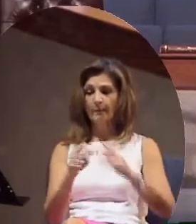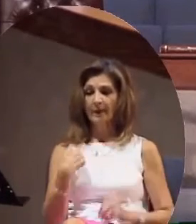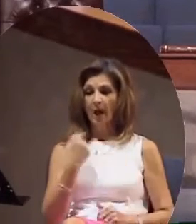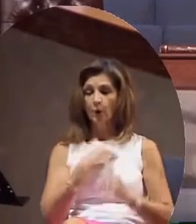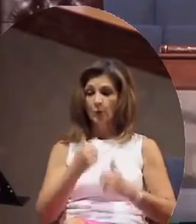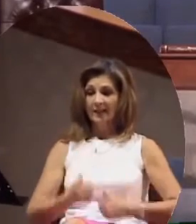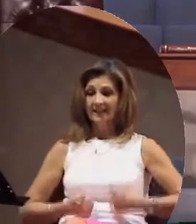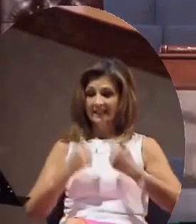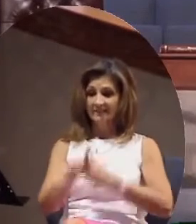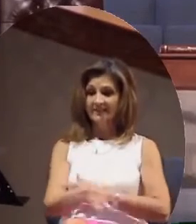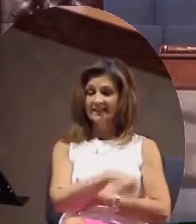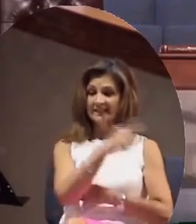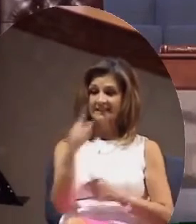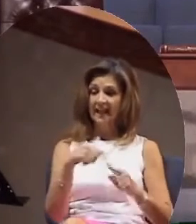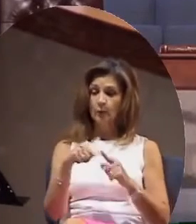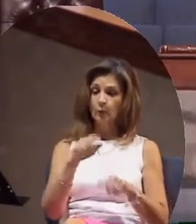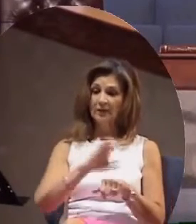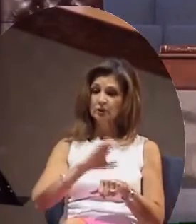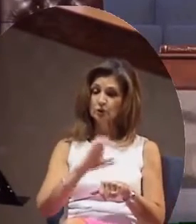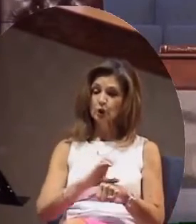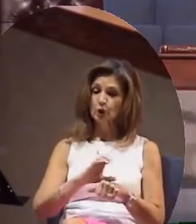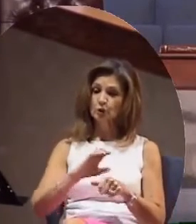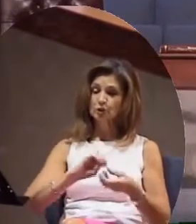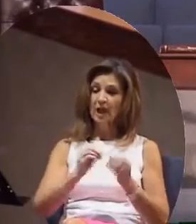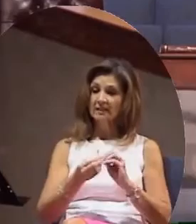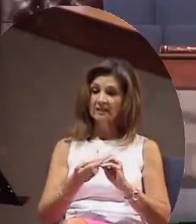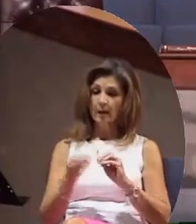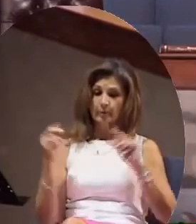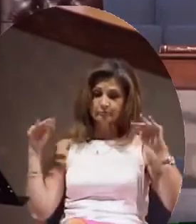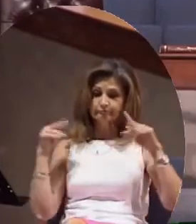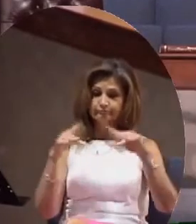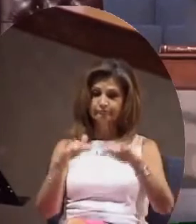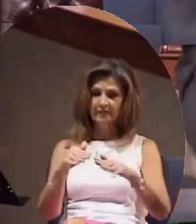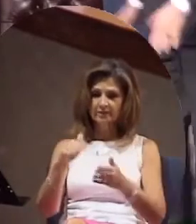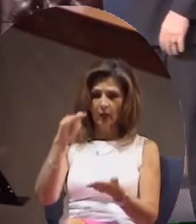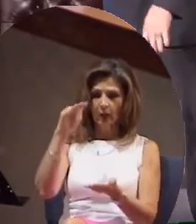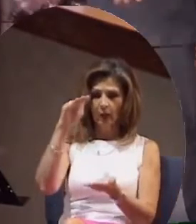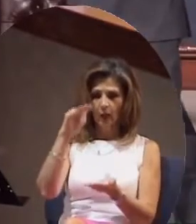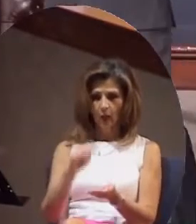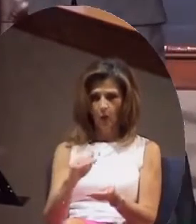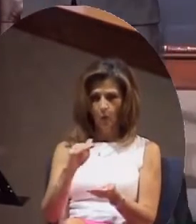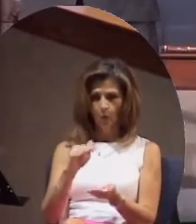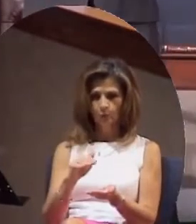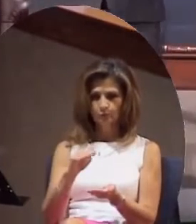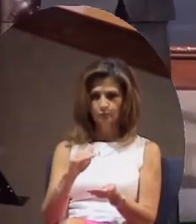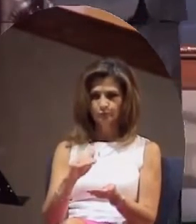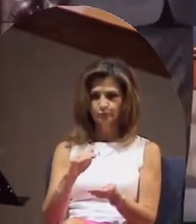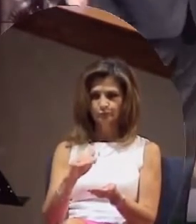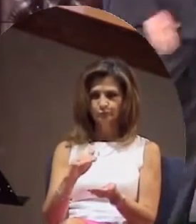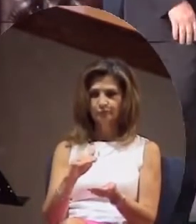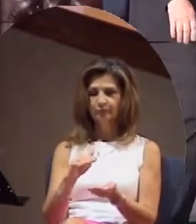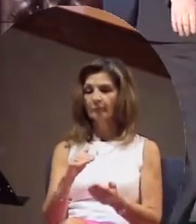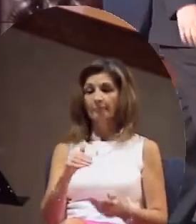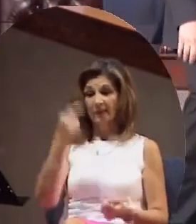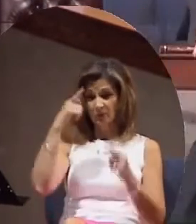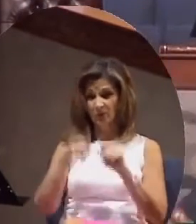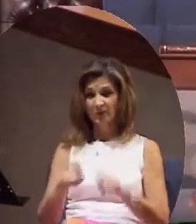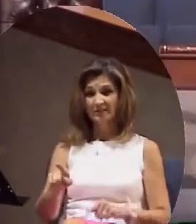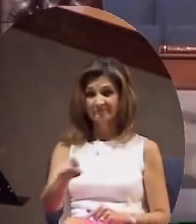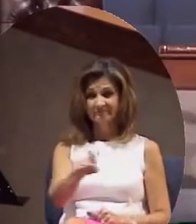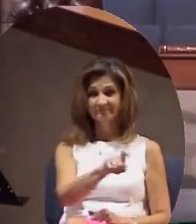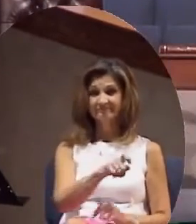in a day, friend, when church attendance across the globe is at an all-time low. Do you agree with